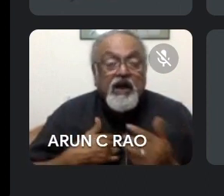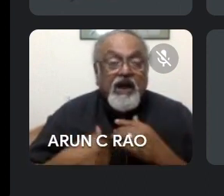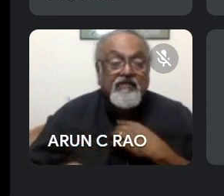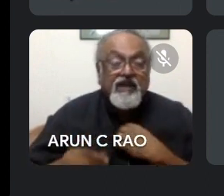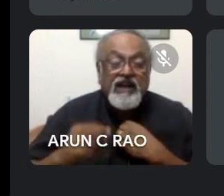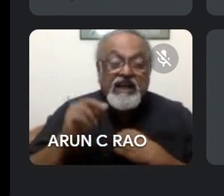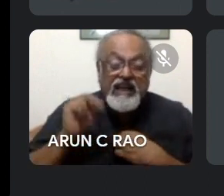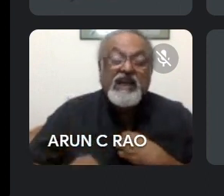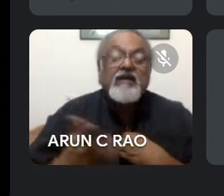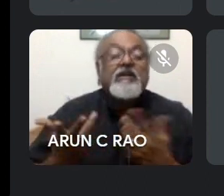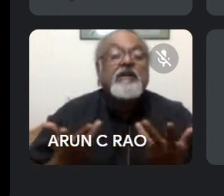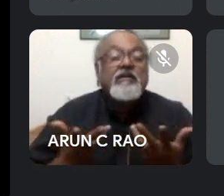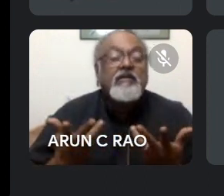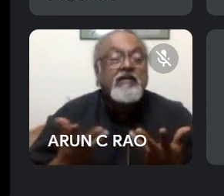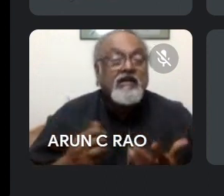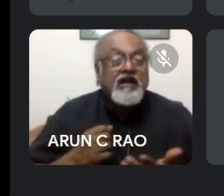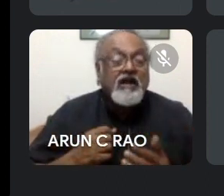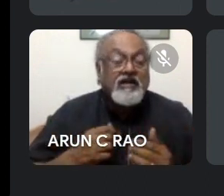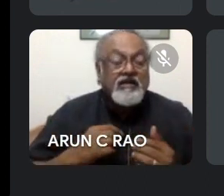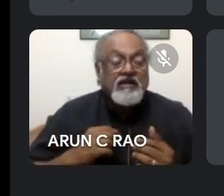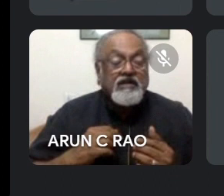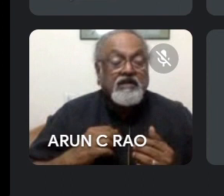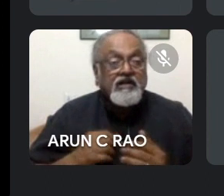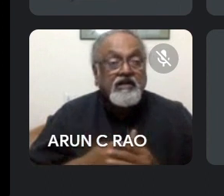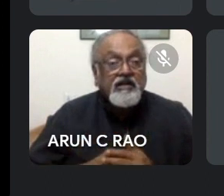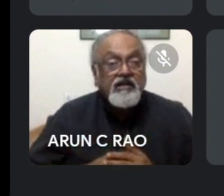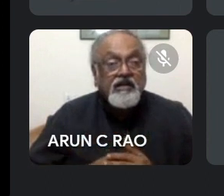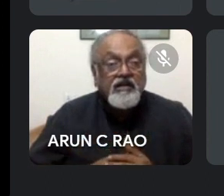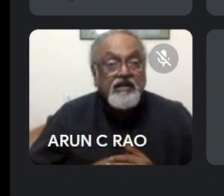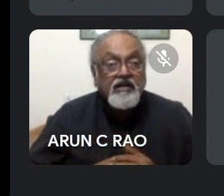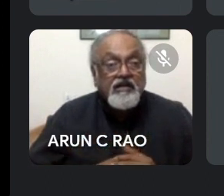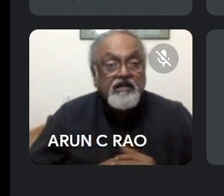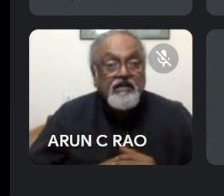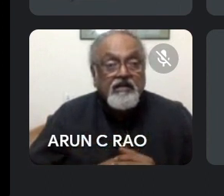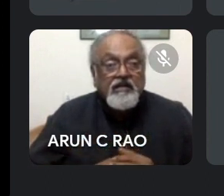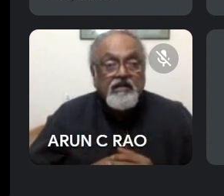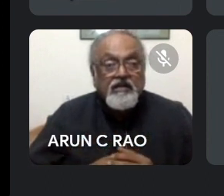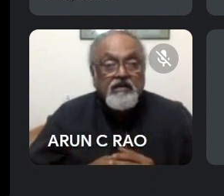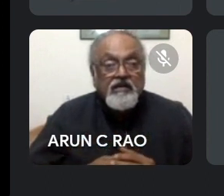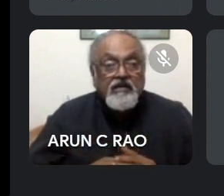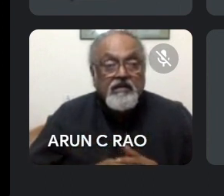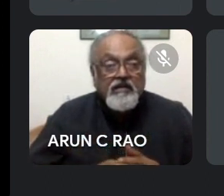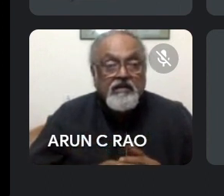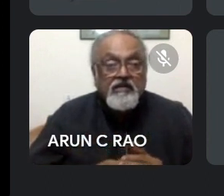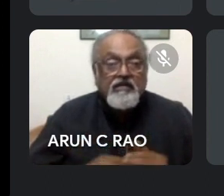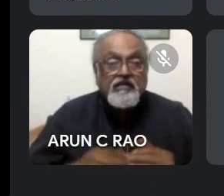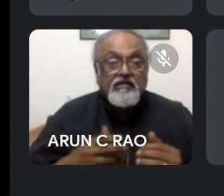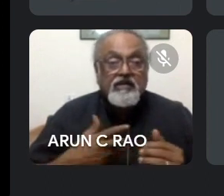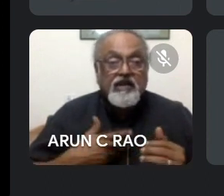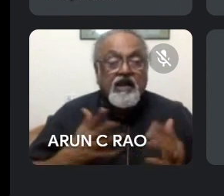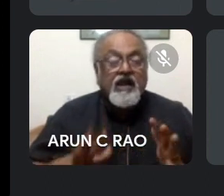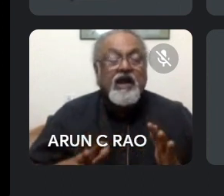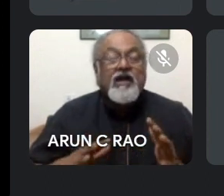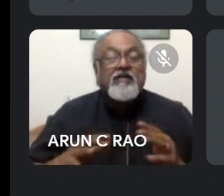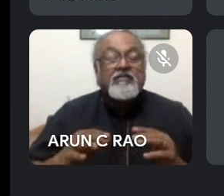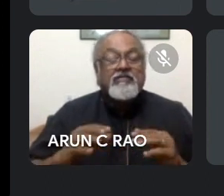the capacity to, the luxury to examine issues that bother us and examine